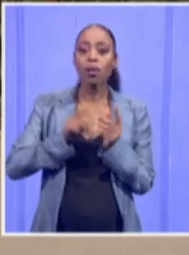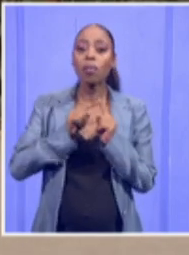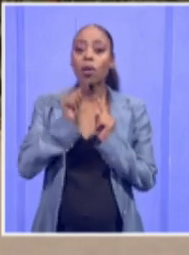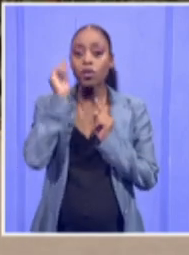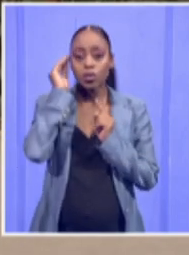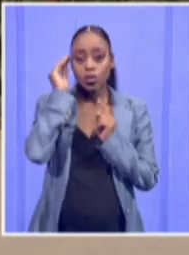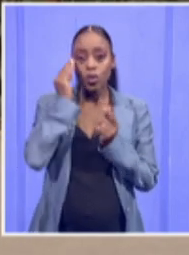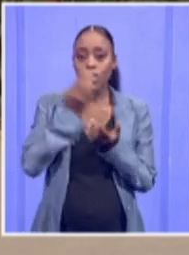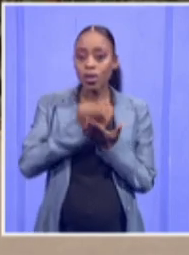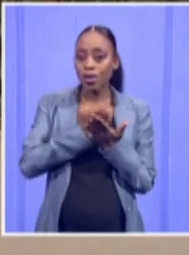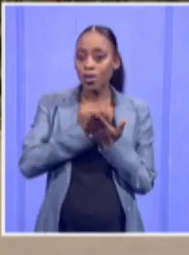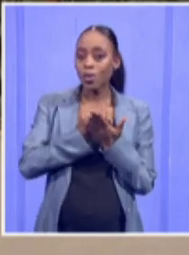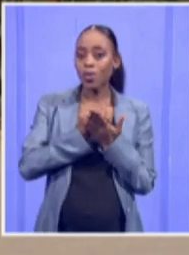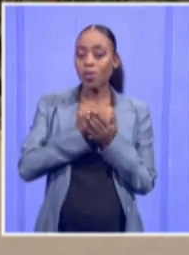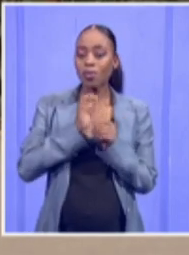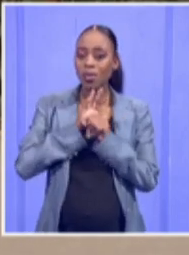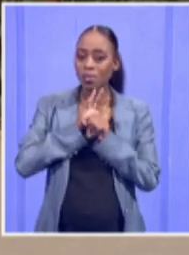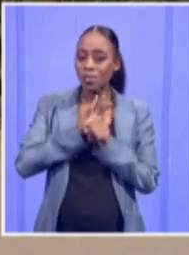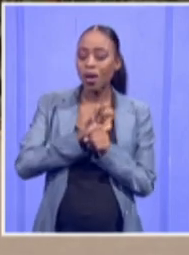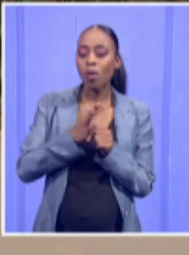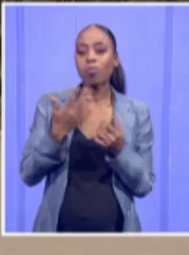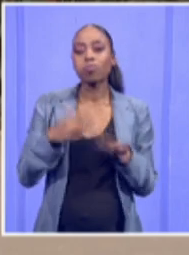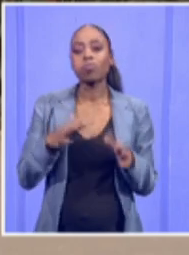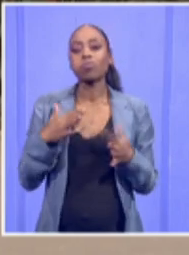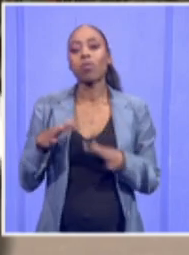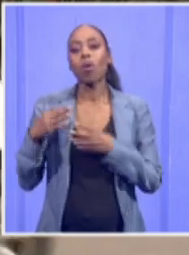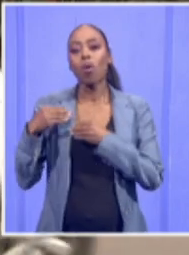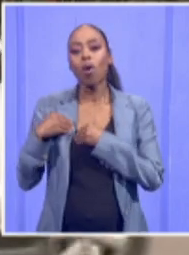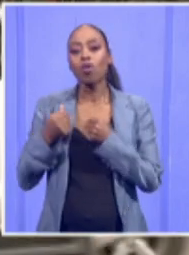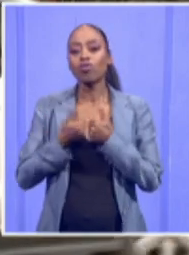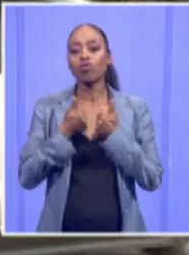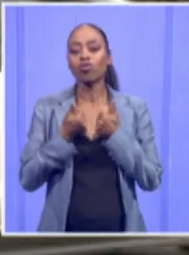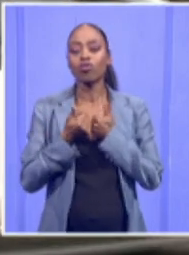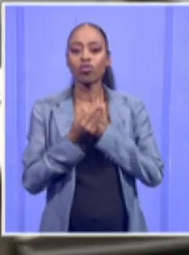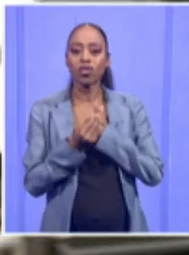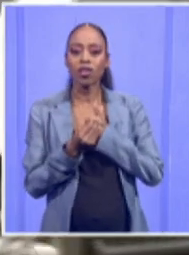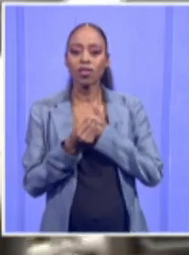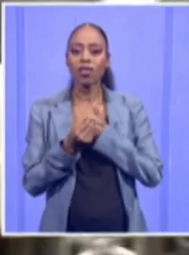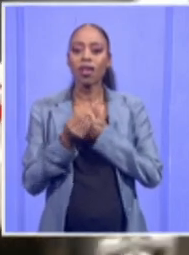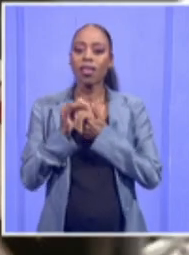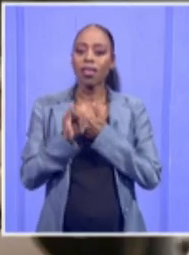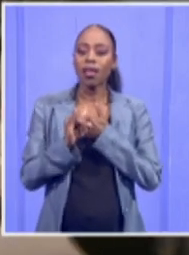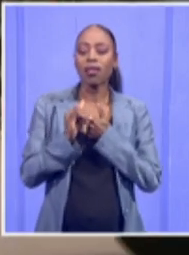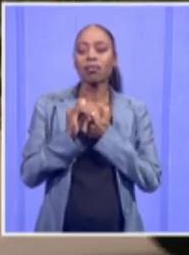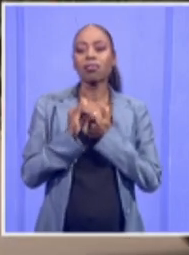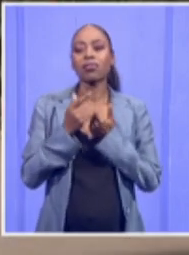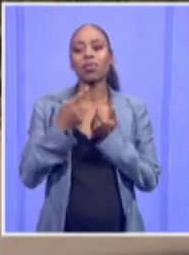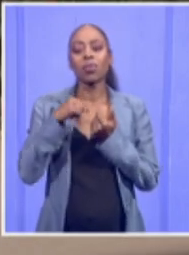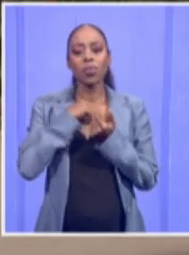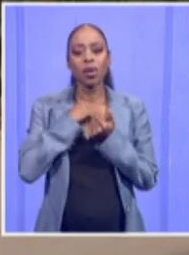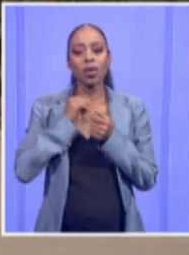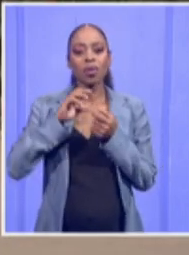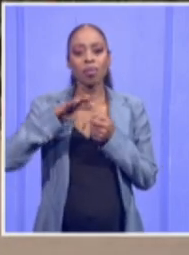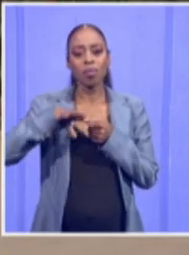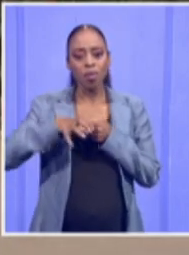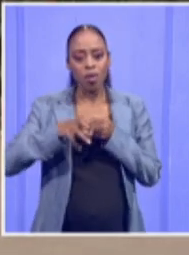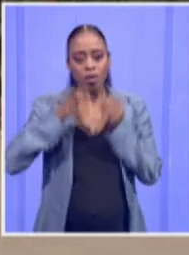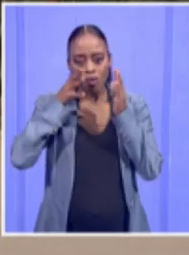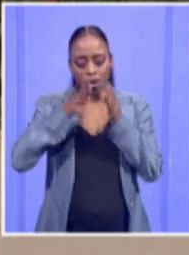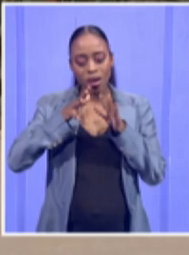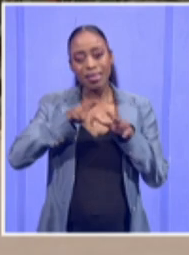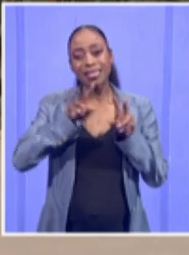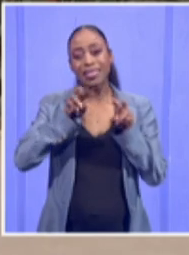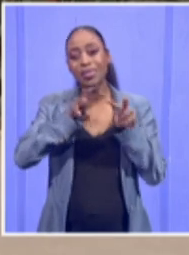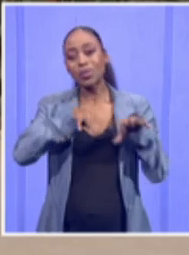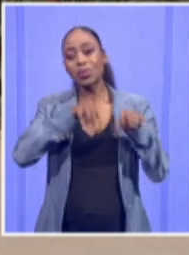the economy is depressed, and as you know, we've got our own challenges that are beyond us as the province. Challenges of load shedding that many